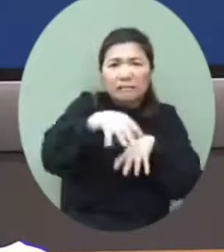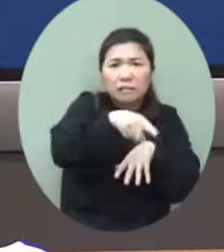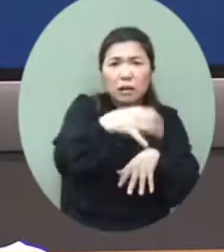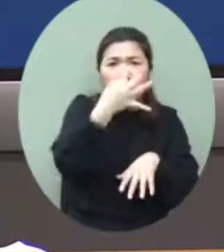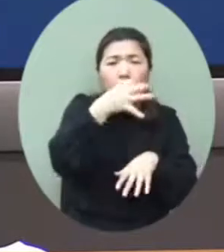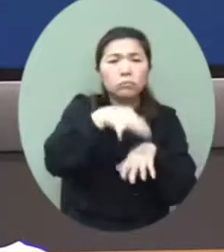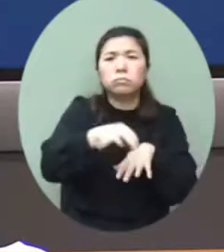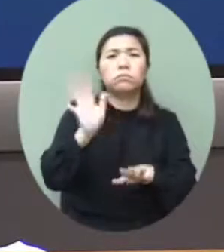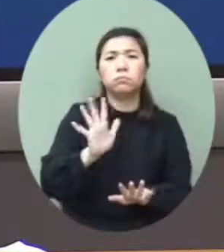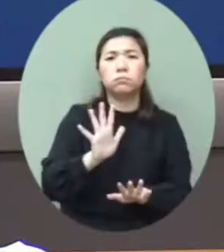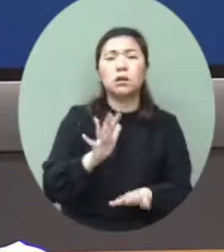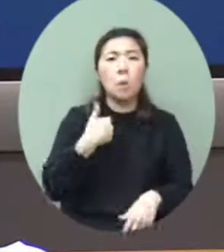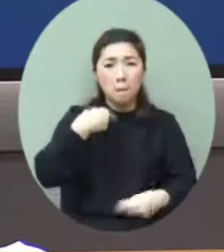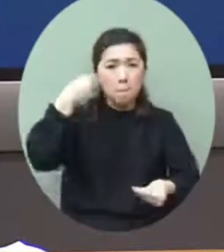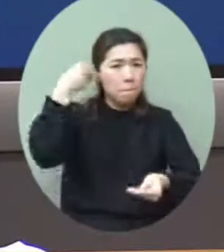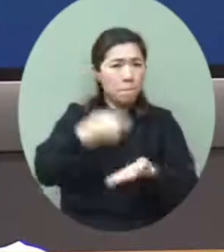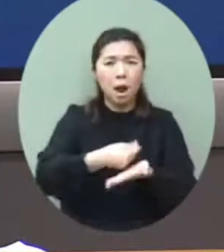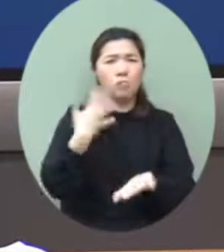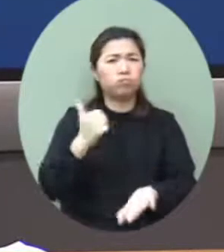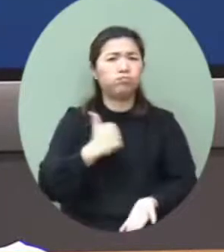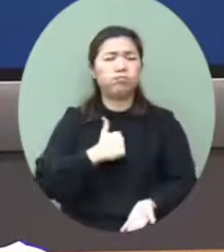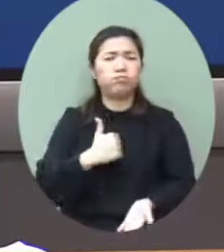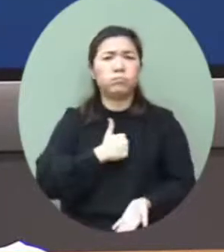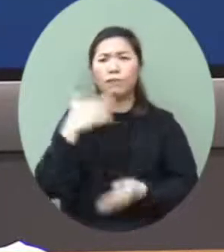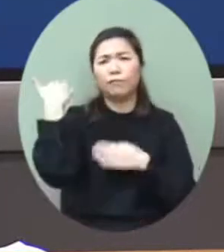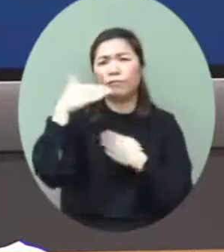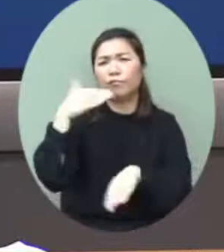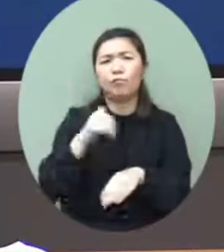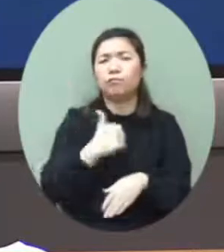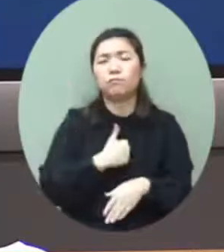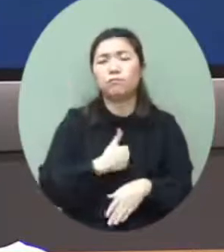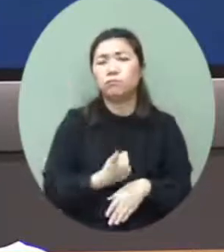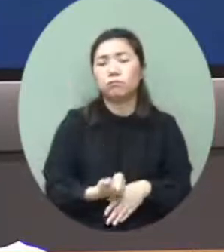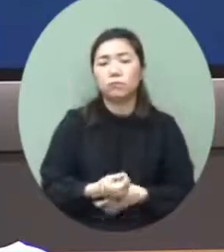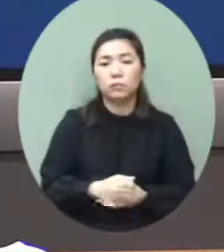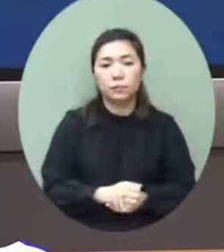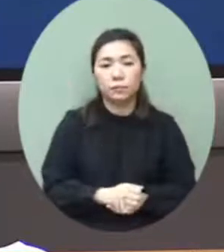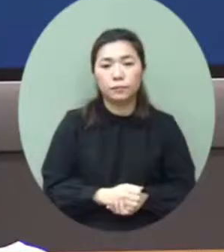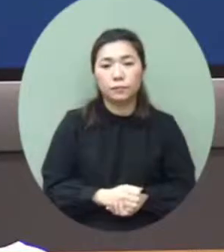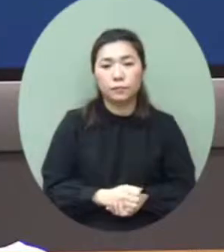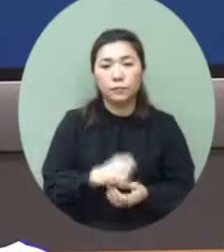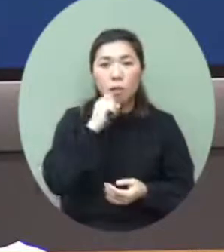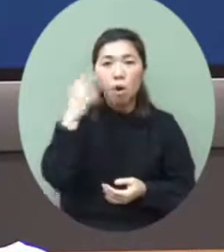authority that is most important to save lives. And therefore,